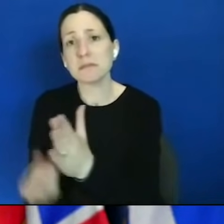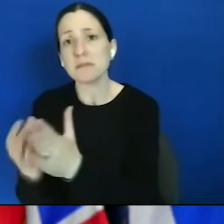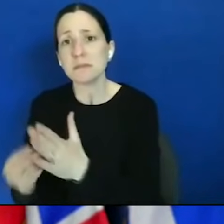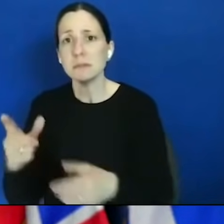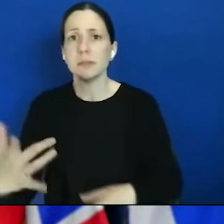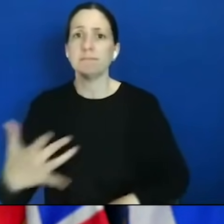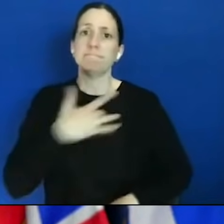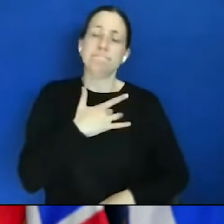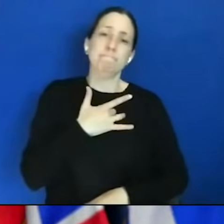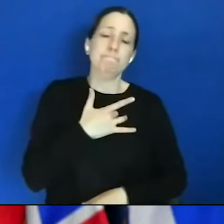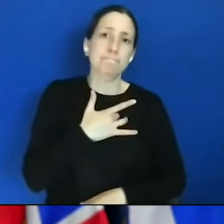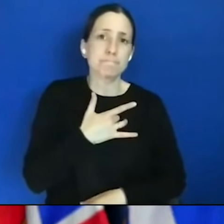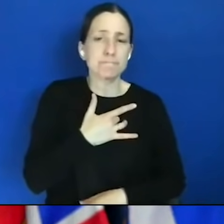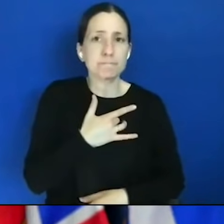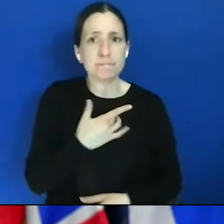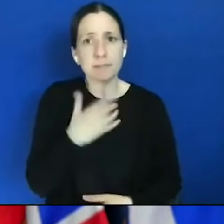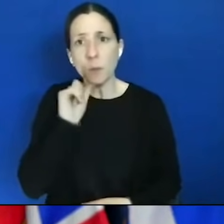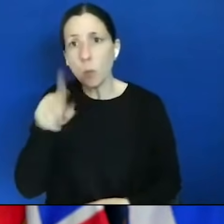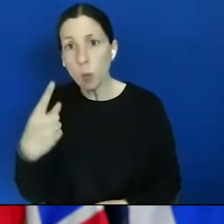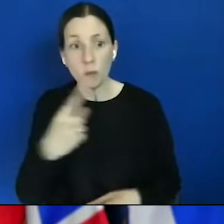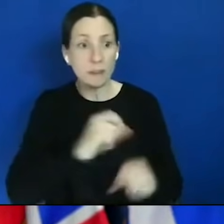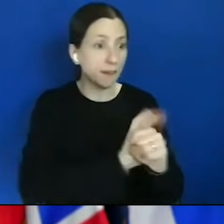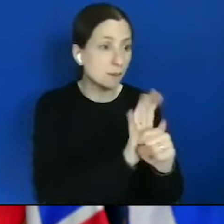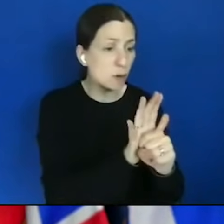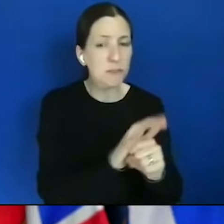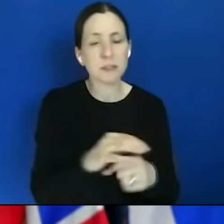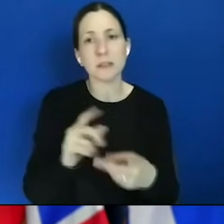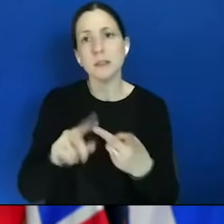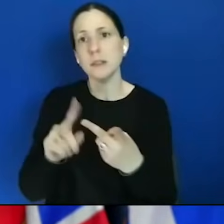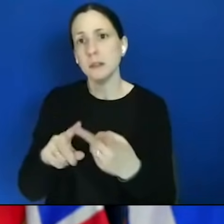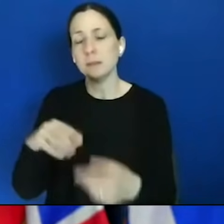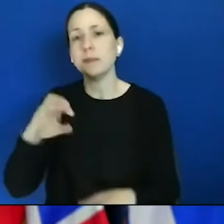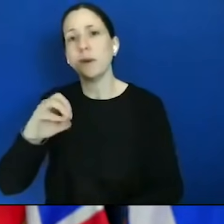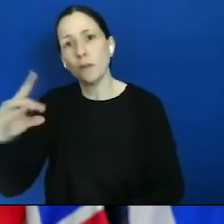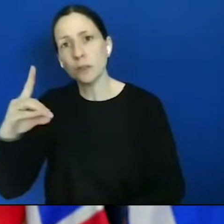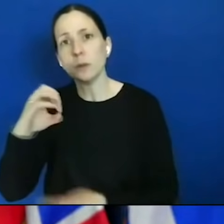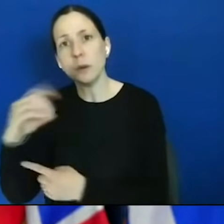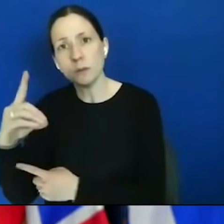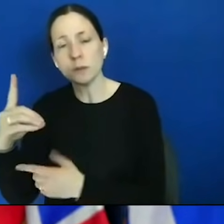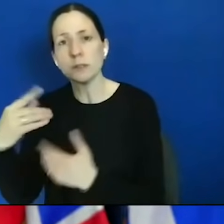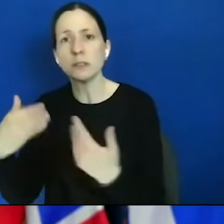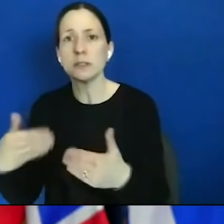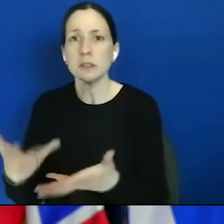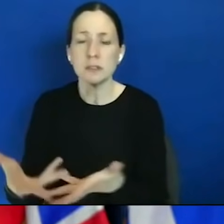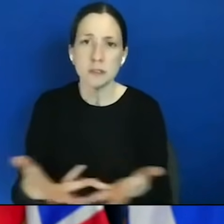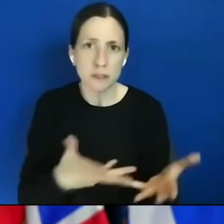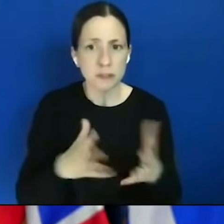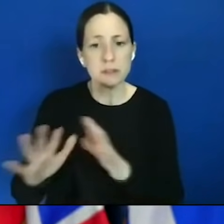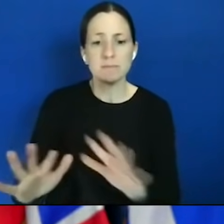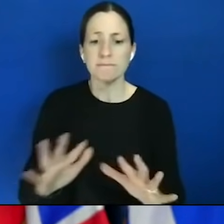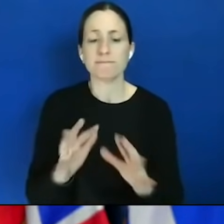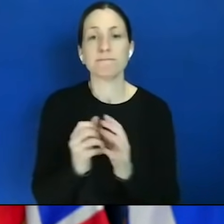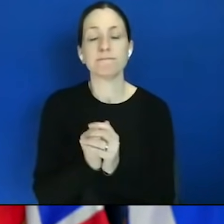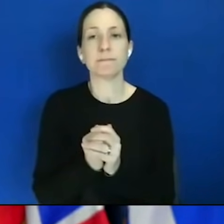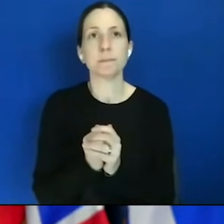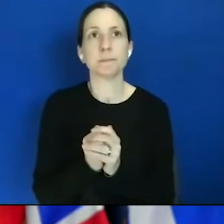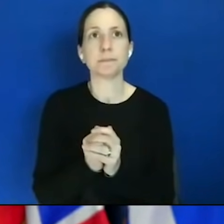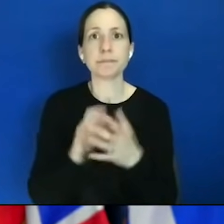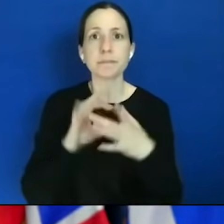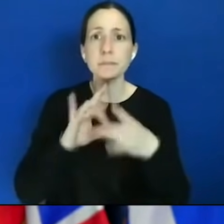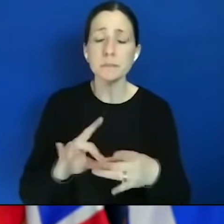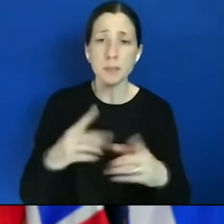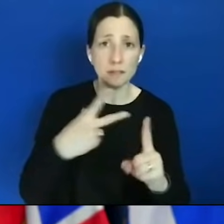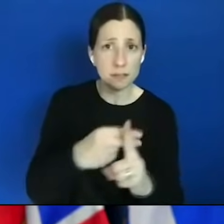profoundly affected by both of our public health emergencies. With respect to vaccination, our teams are doing, I